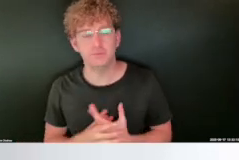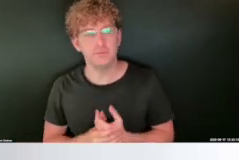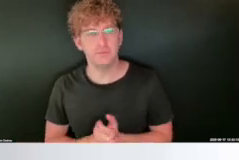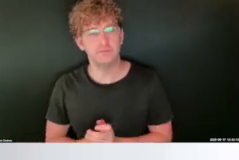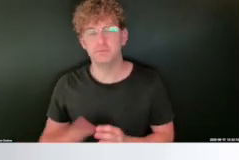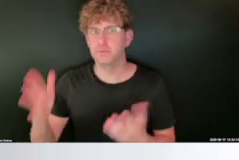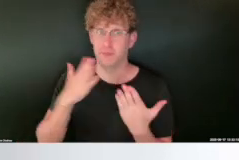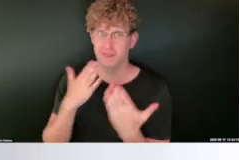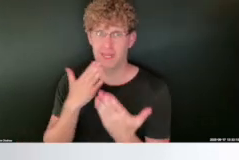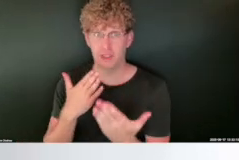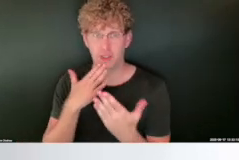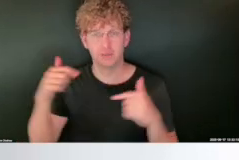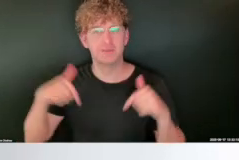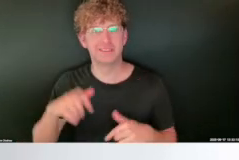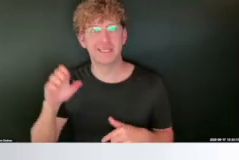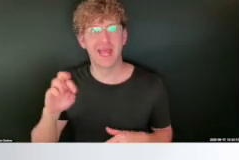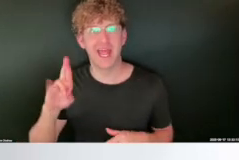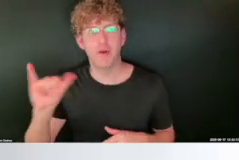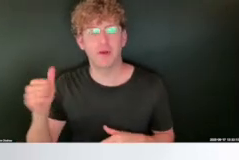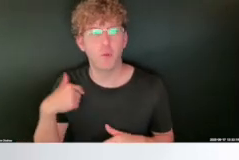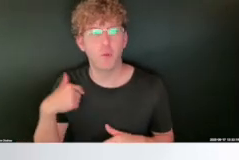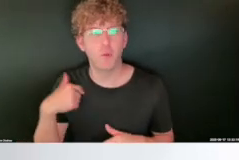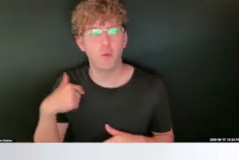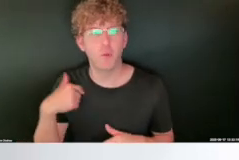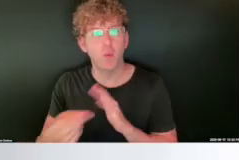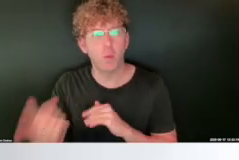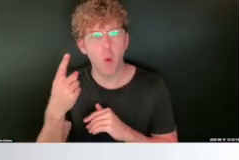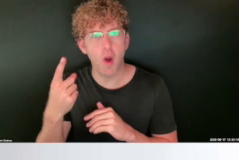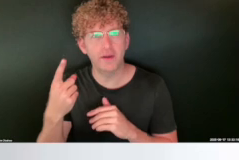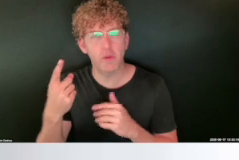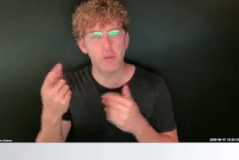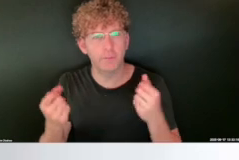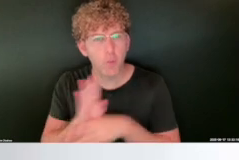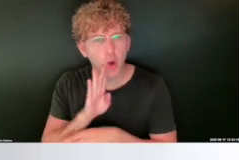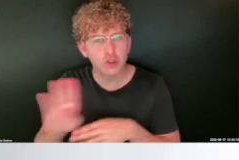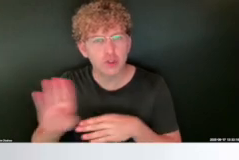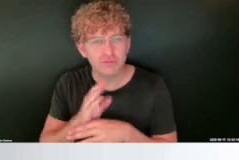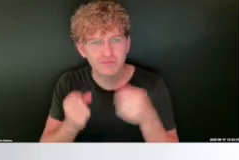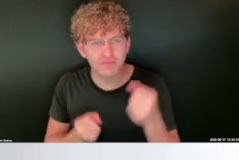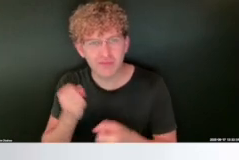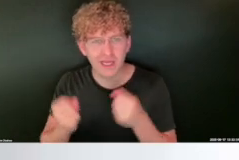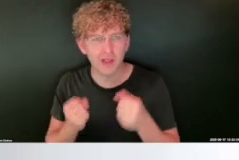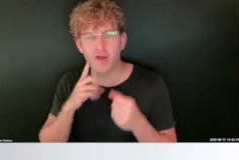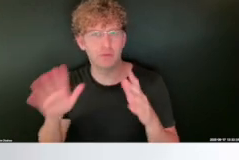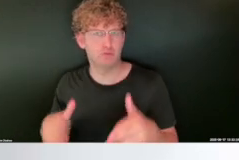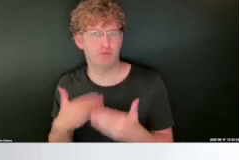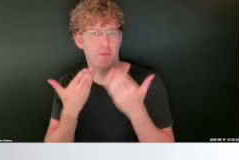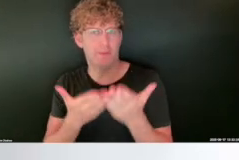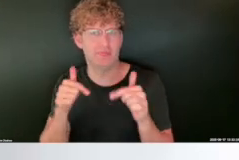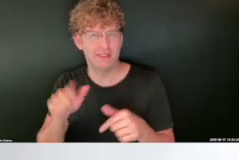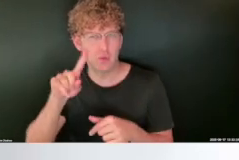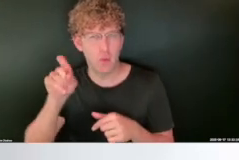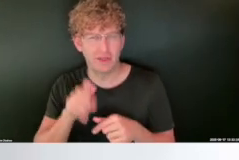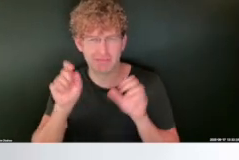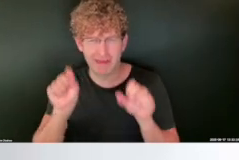Erica with Model 1 Commercial Vehicles. I'm sorry for bringing up this question again, but can you just reiterate? Are you saying